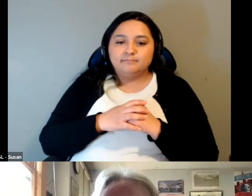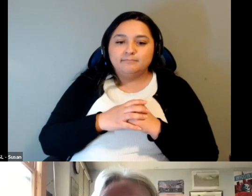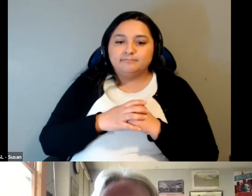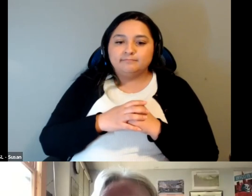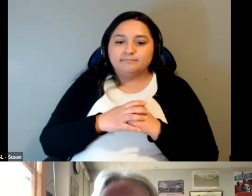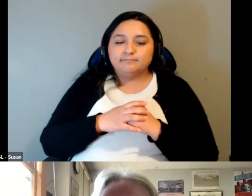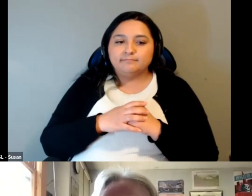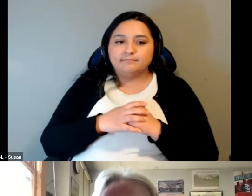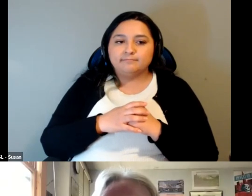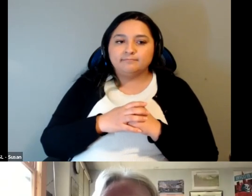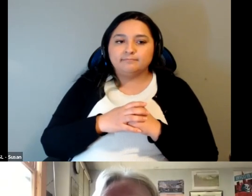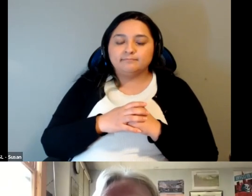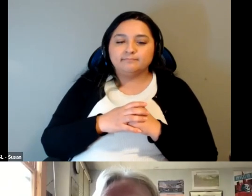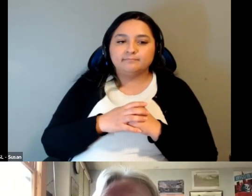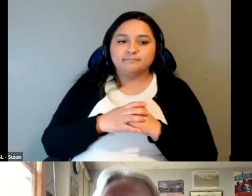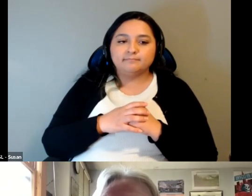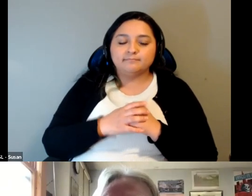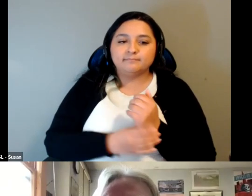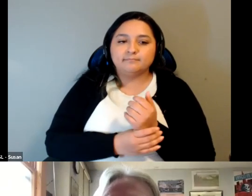it's important to realize, I think,